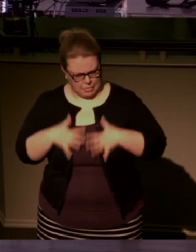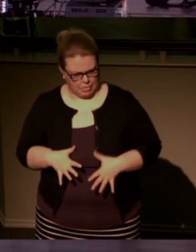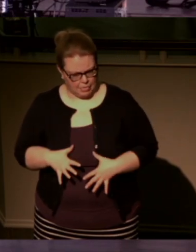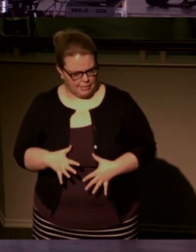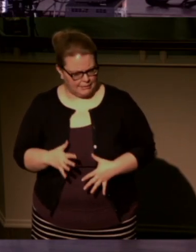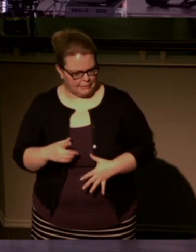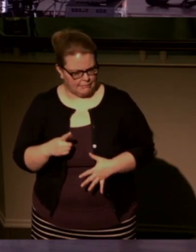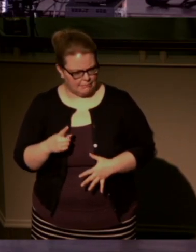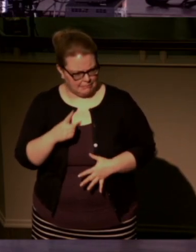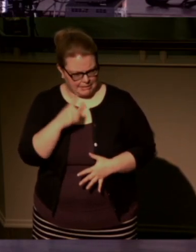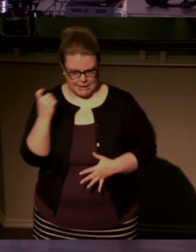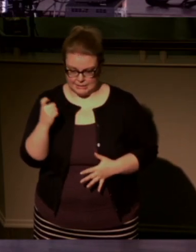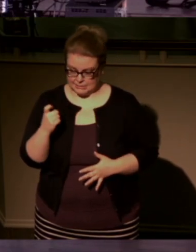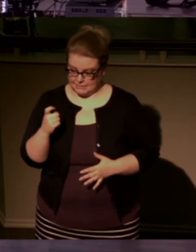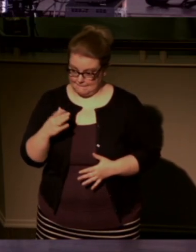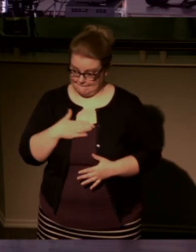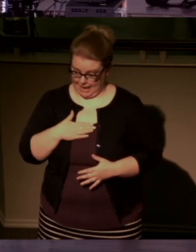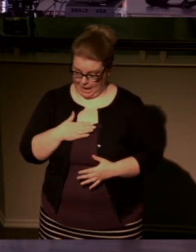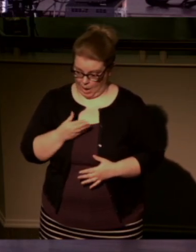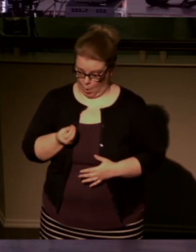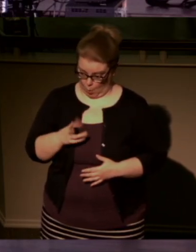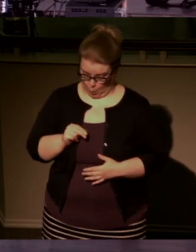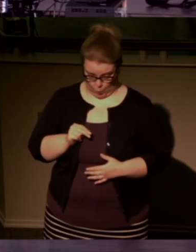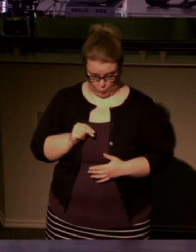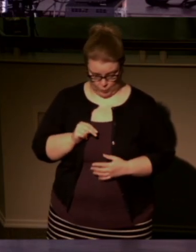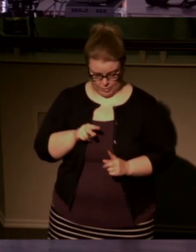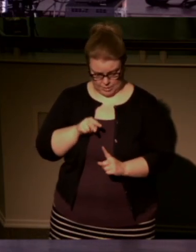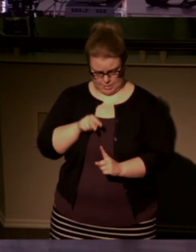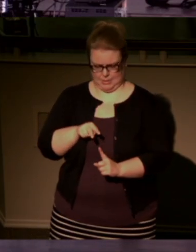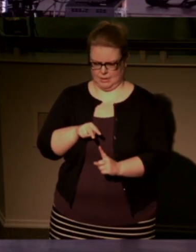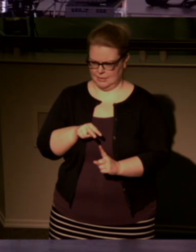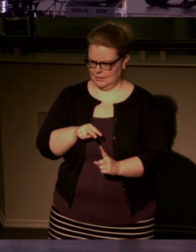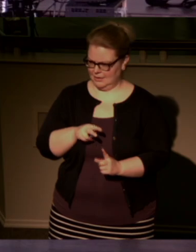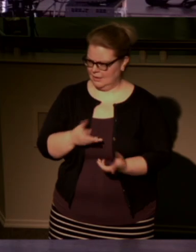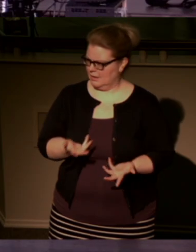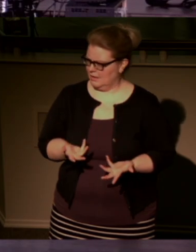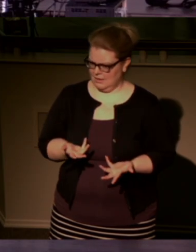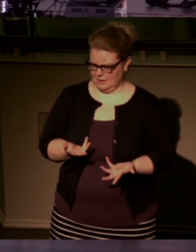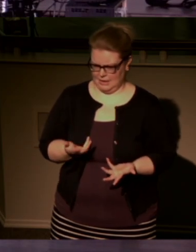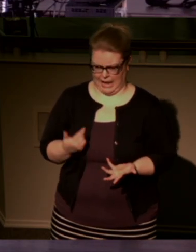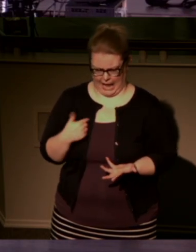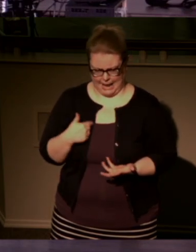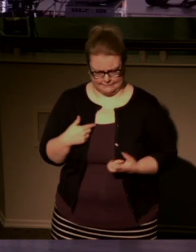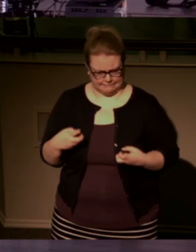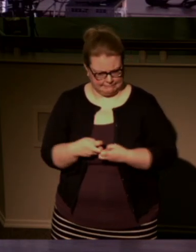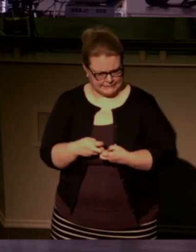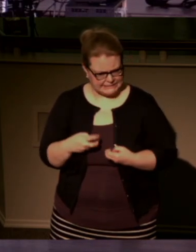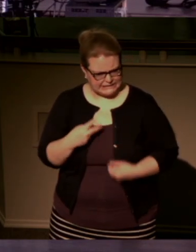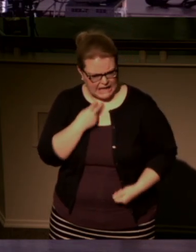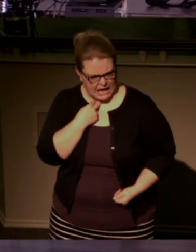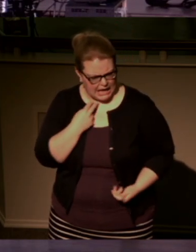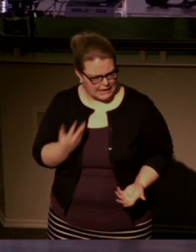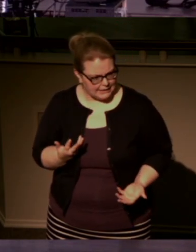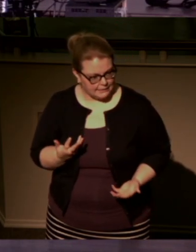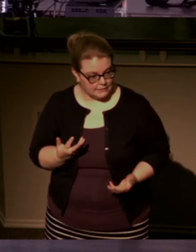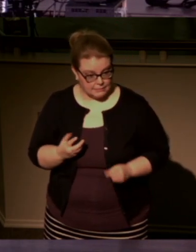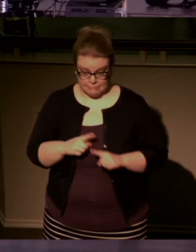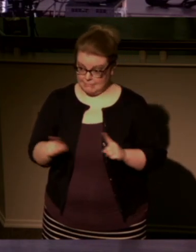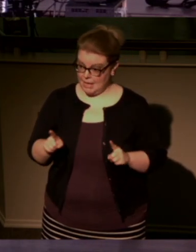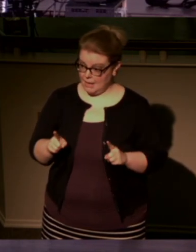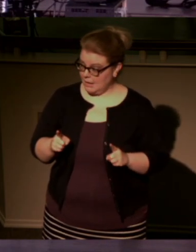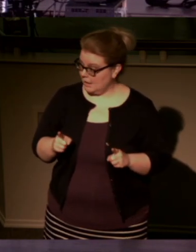was, from a human standpoint, absolutely reasonable. And yet, I want to tell you, here we are.